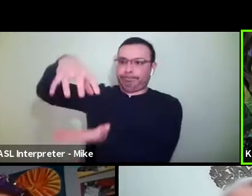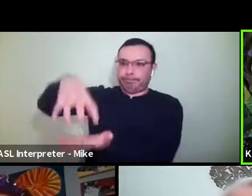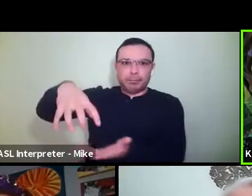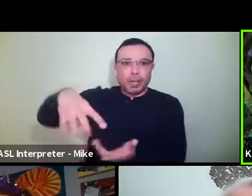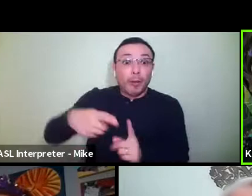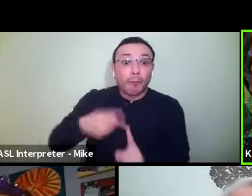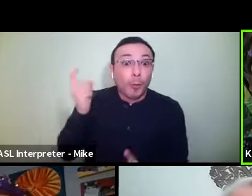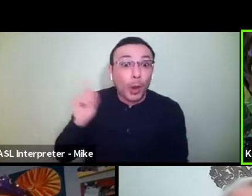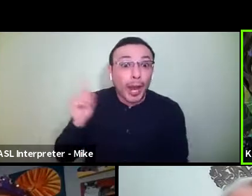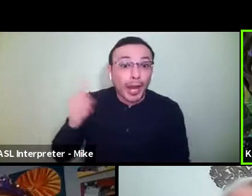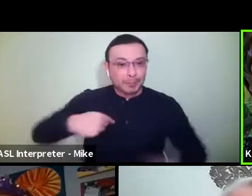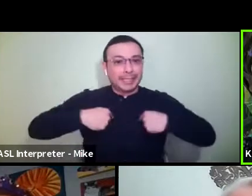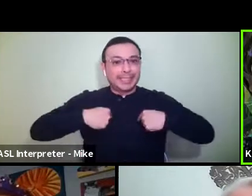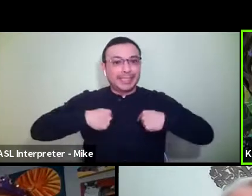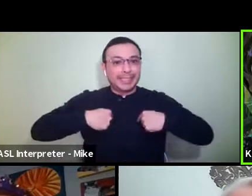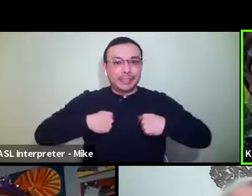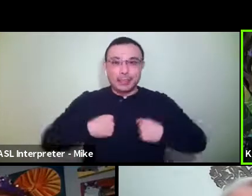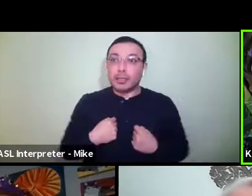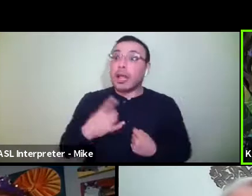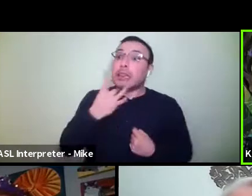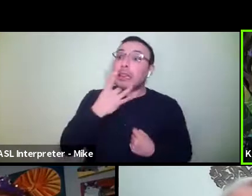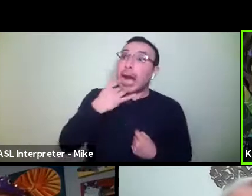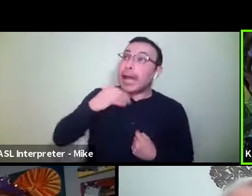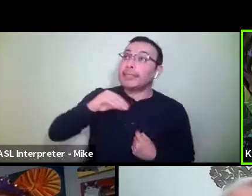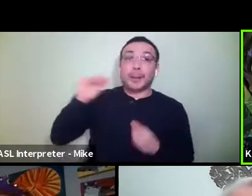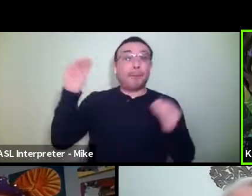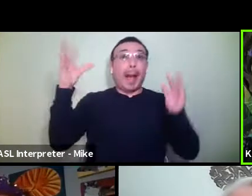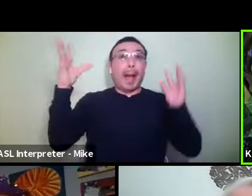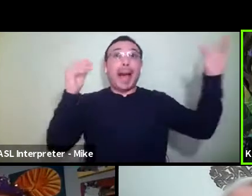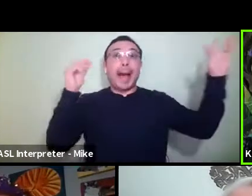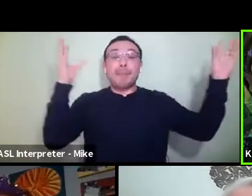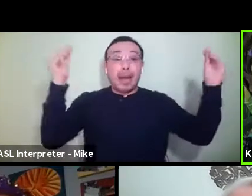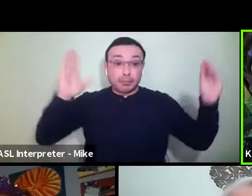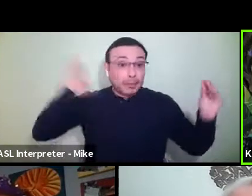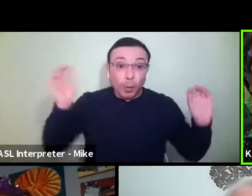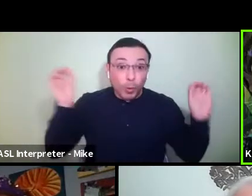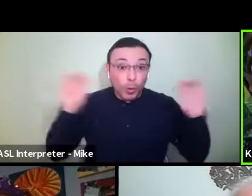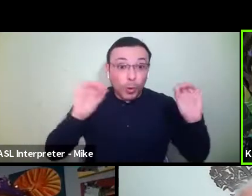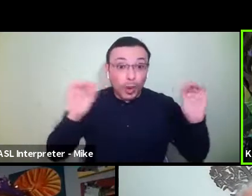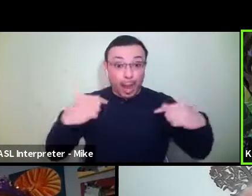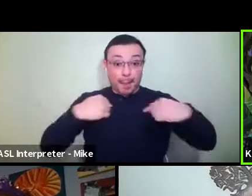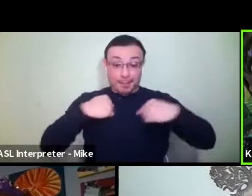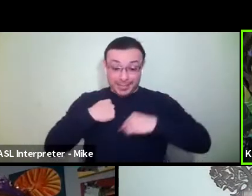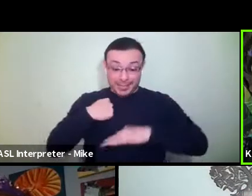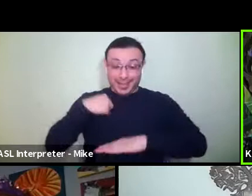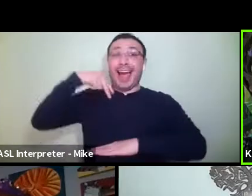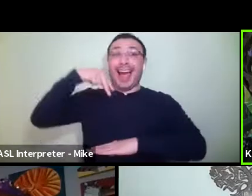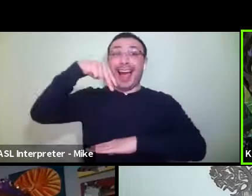visible fire alarms get installed. All of the activism that we have